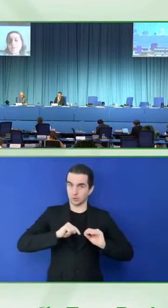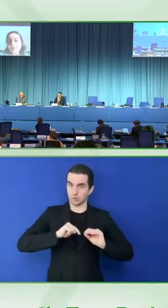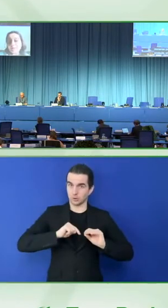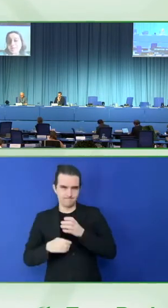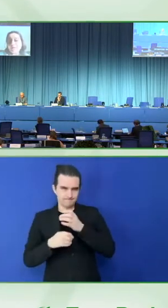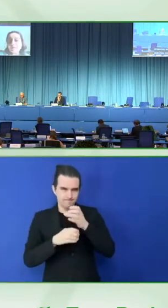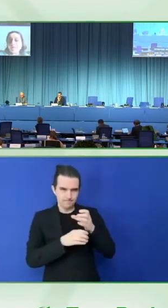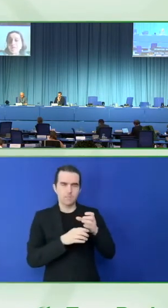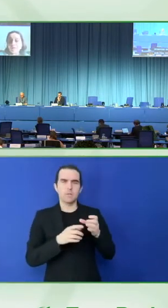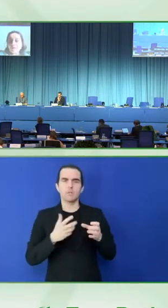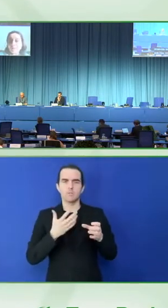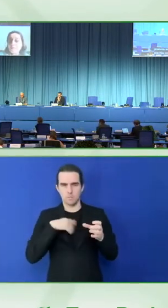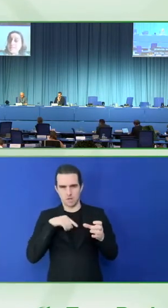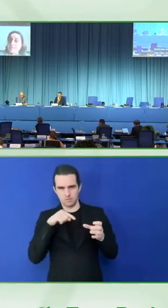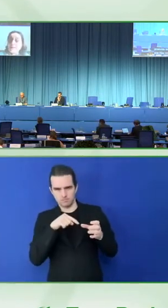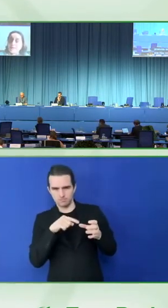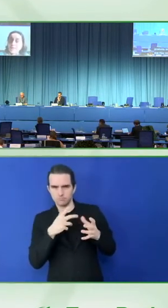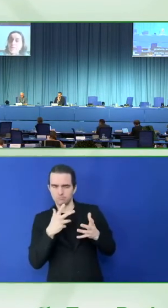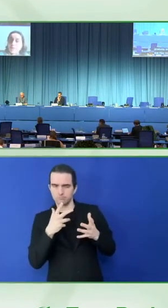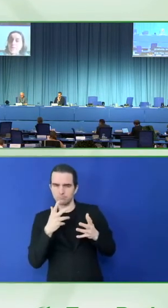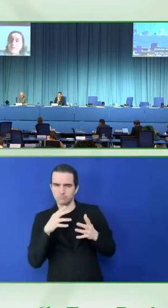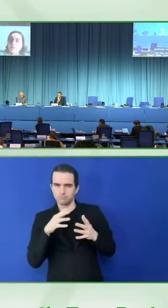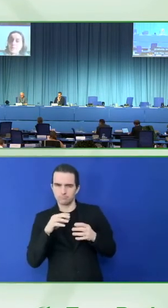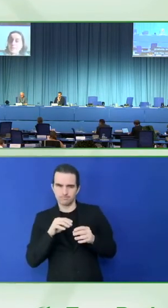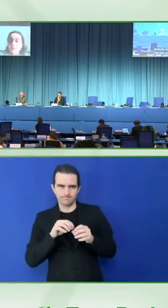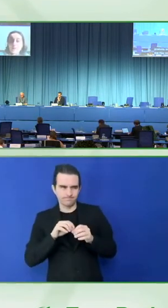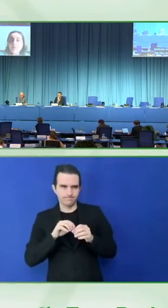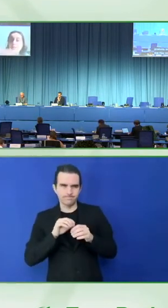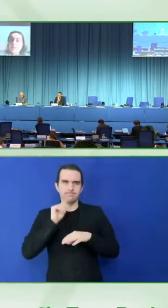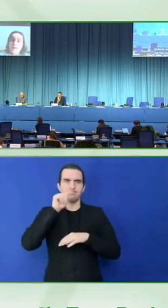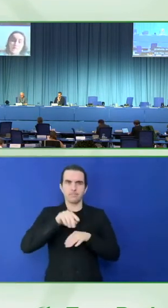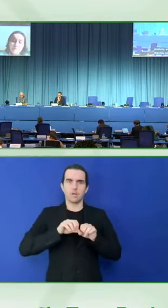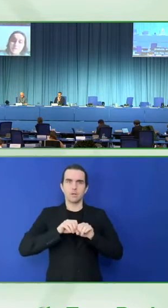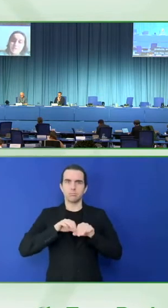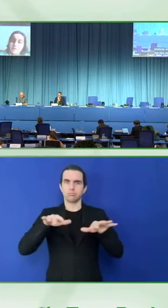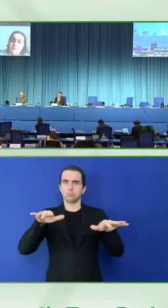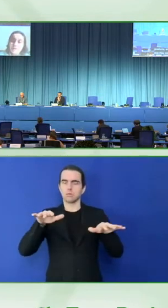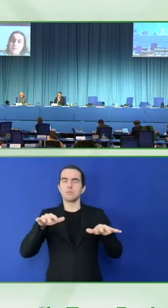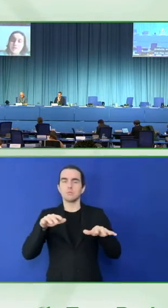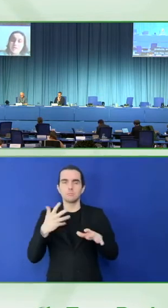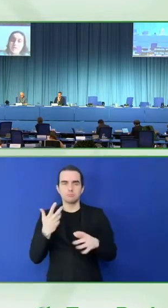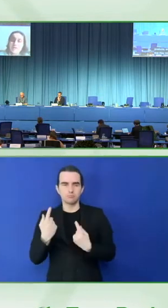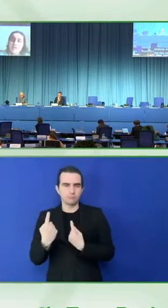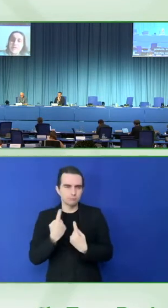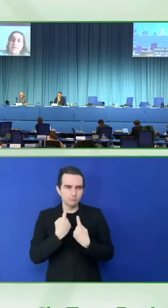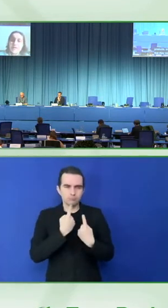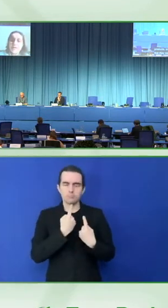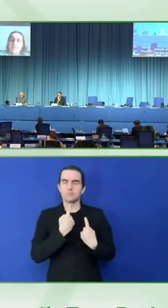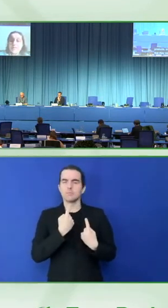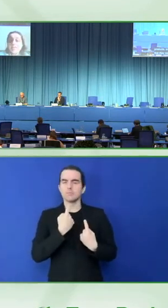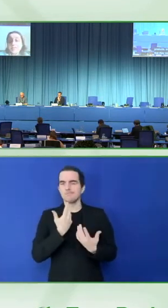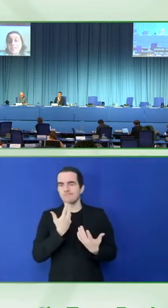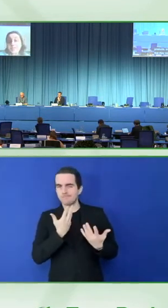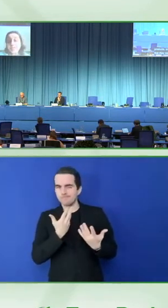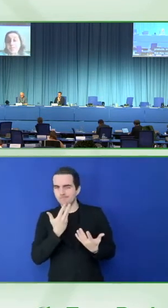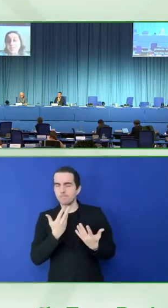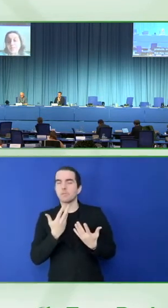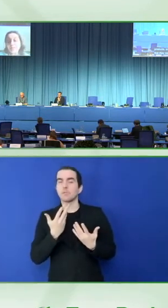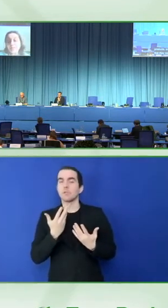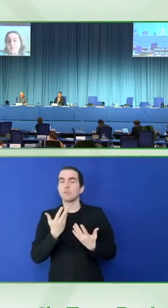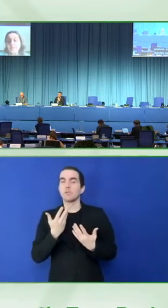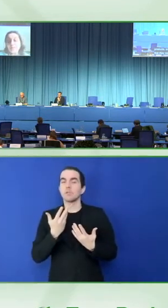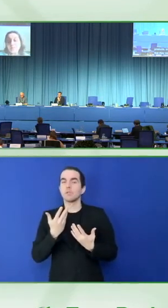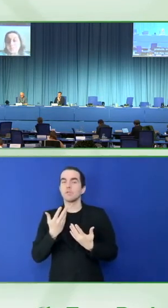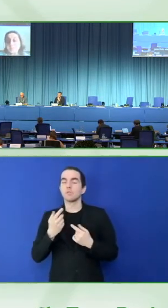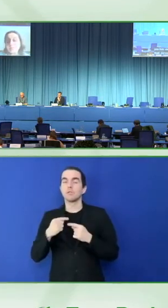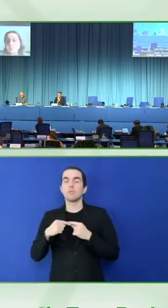it's a product that might reach, might be designed for a core audience, but might be equally valuable for a larger audience. I think similarly